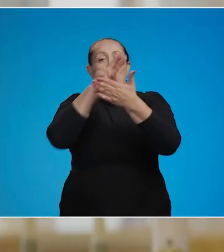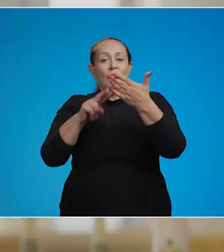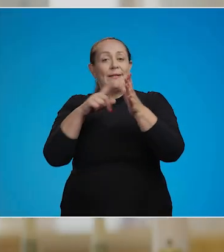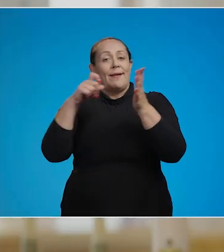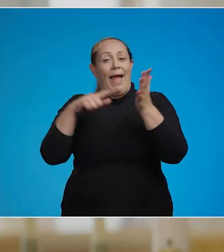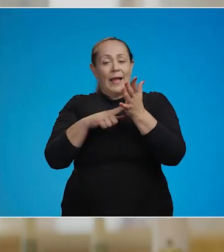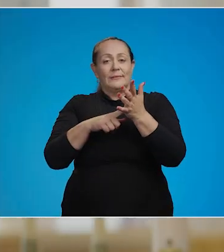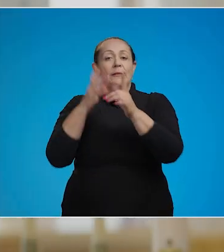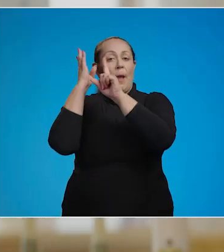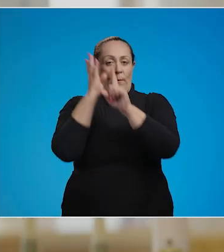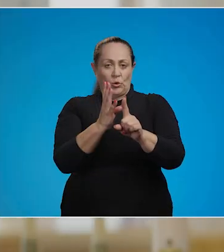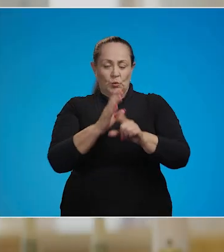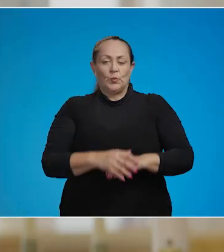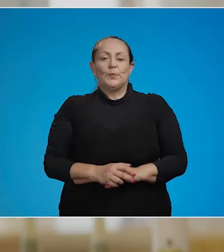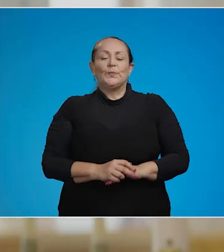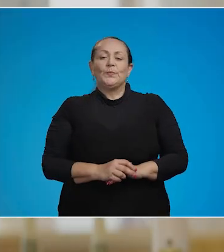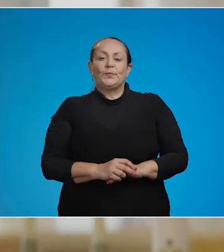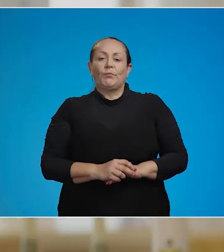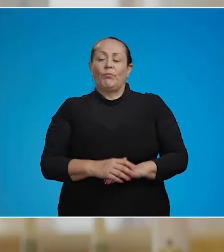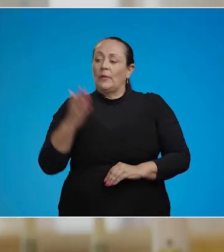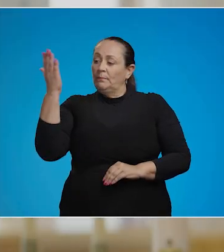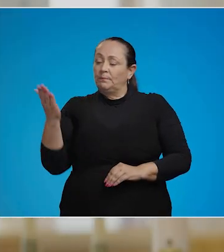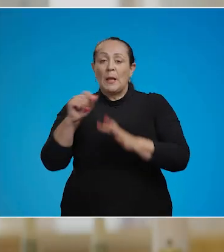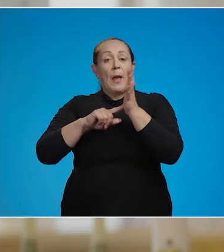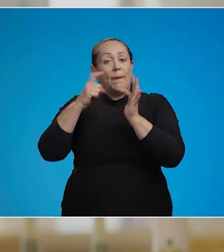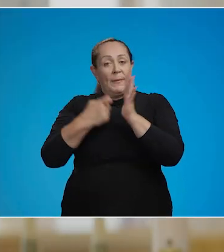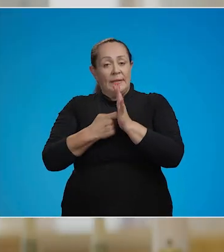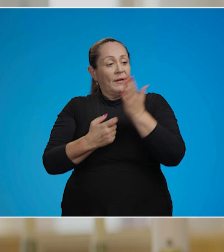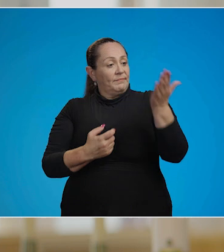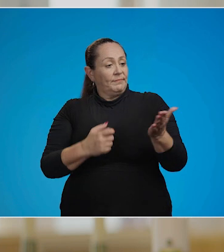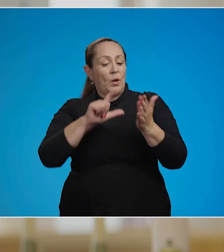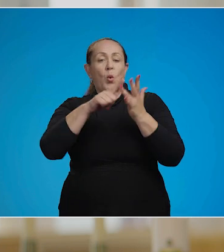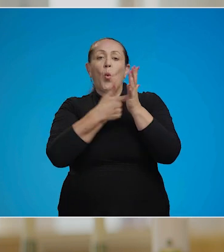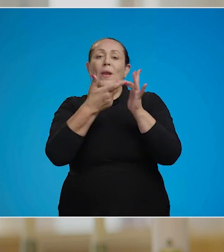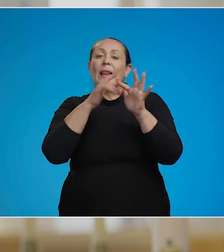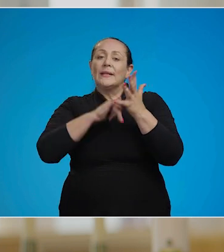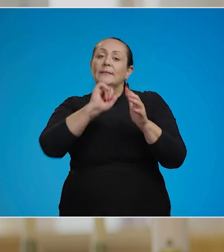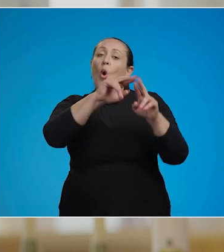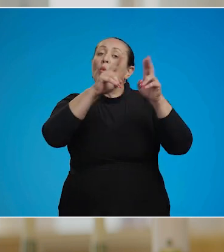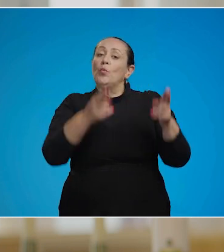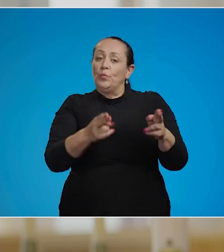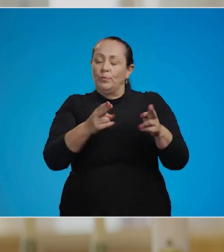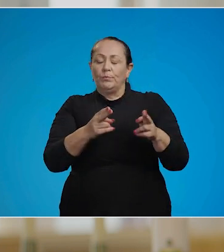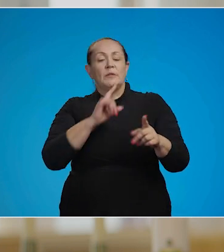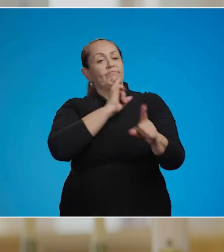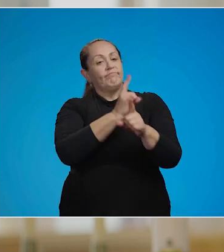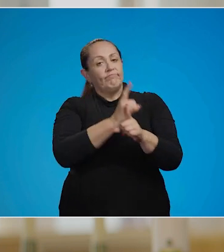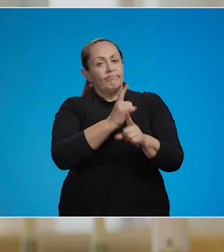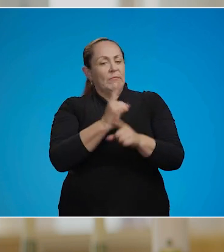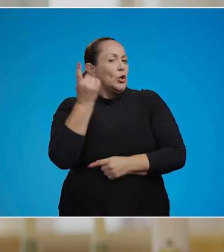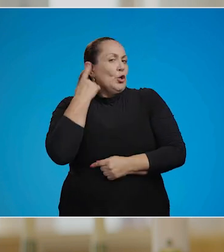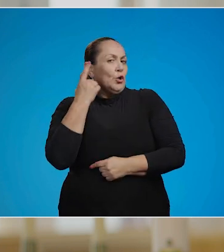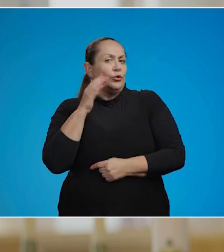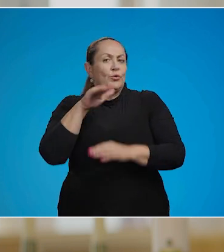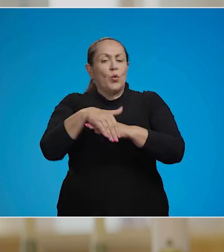Our reading from the Acts of the Apostles. Peter addressed Cornelius and his household. You must have heard about